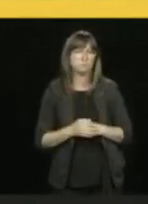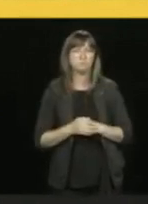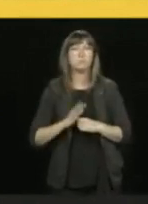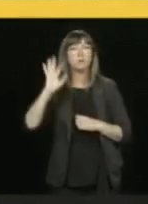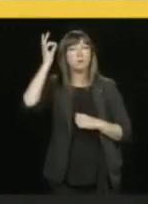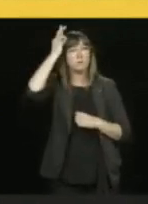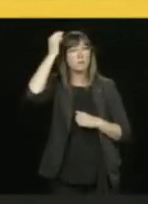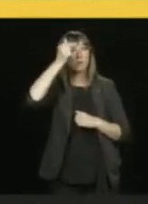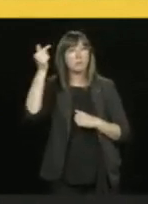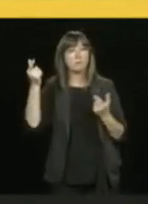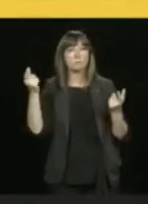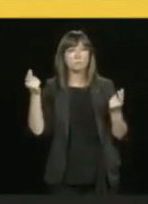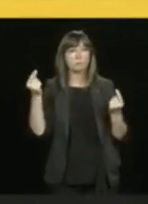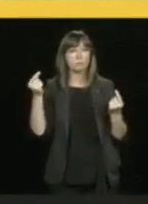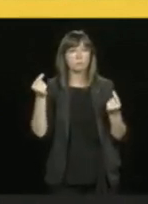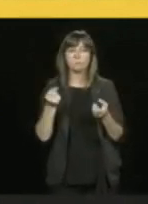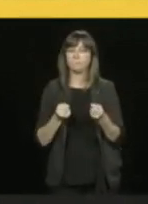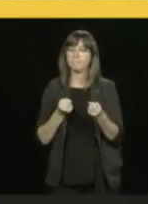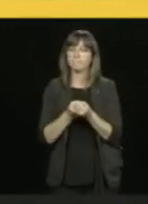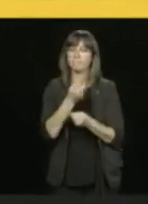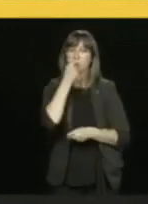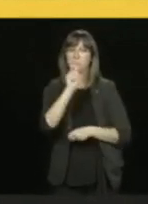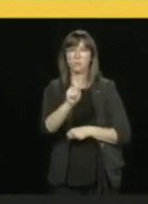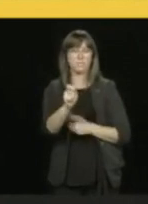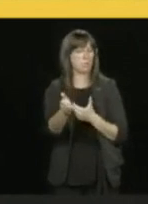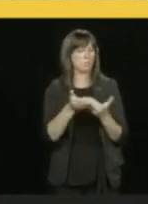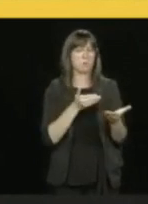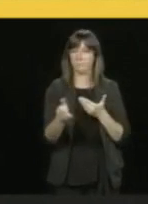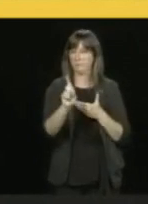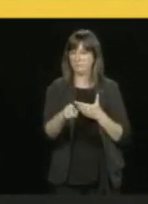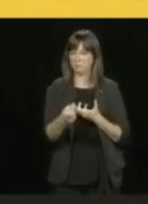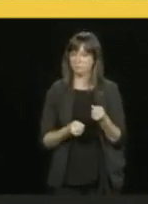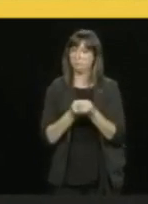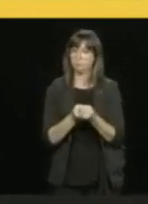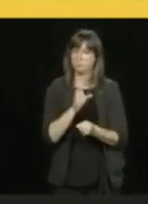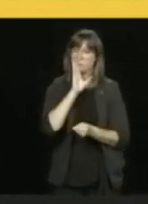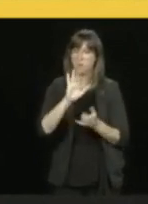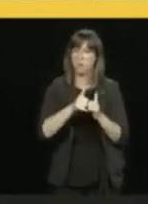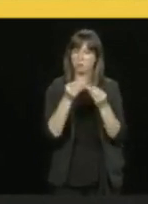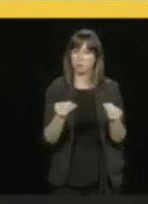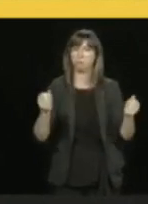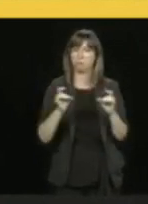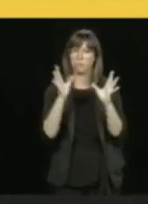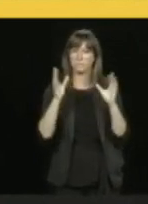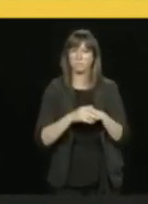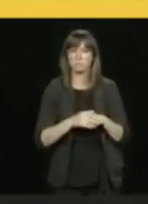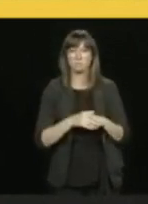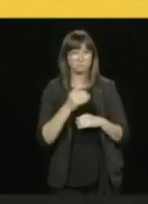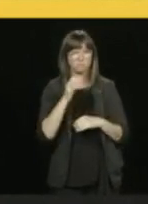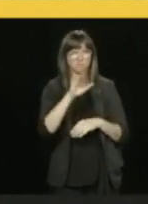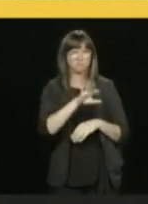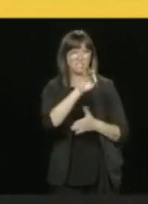will have your back, whatever it takes, to help you get through this crisis. Maybe you were one of the almost 9